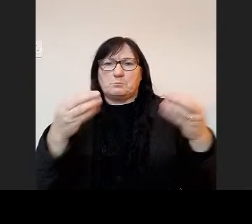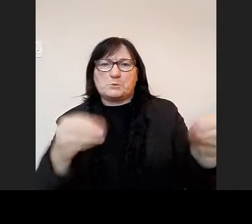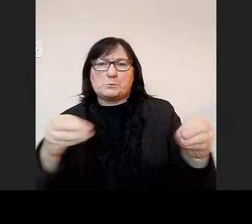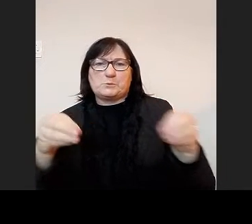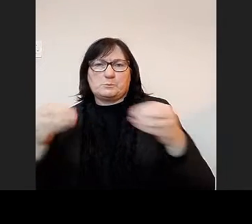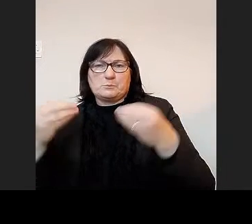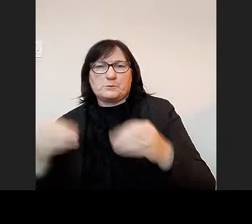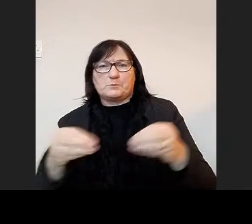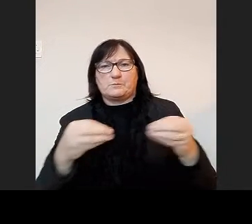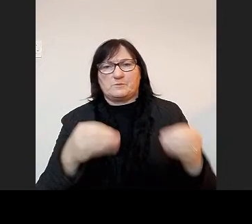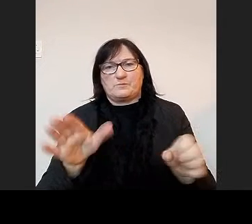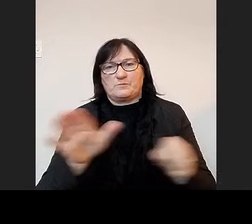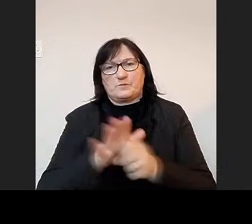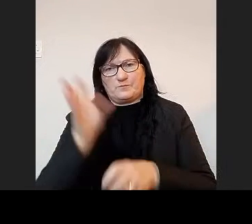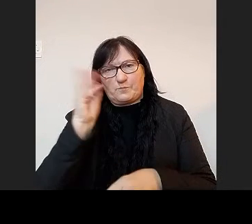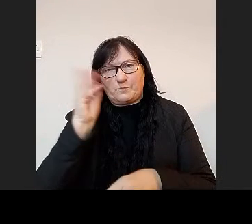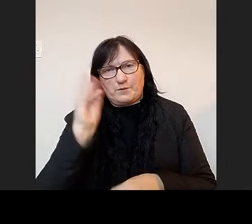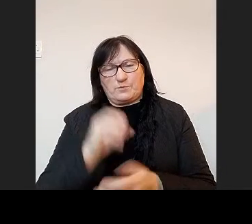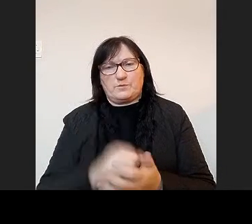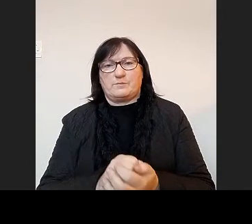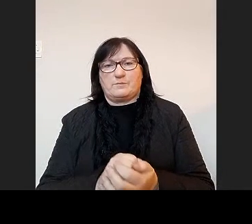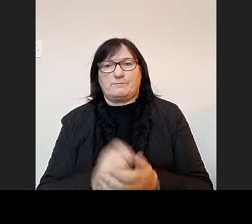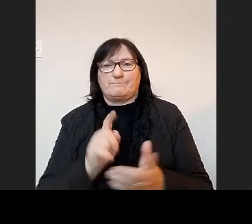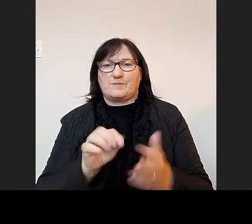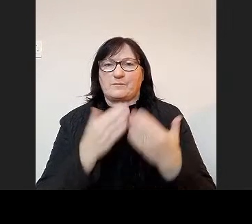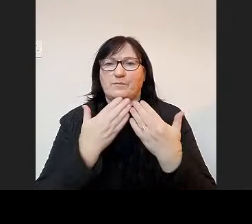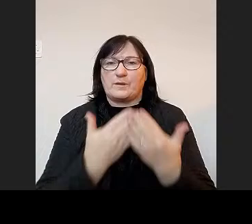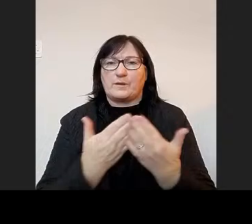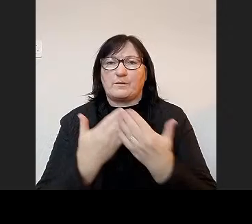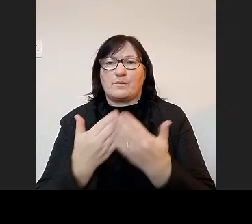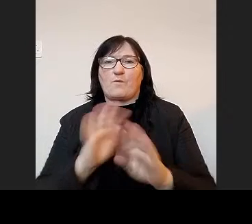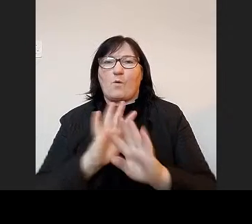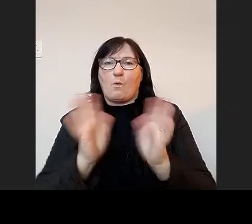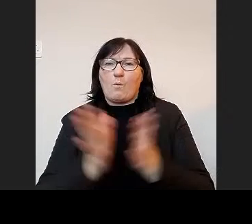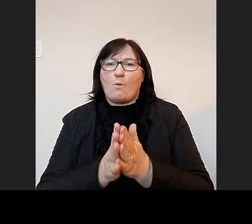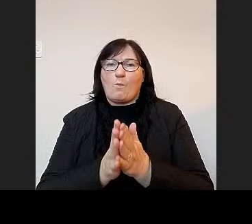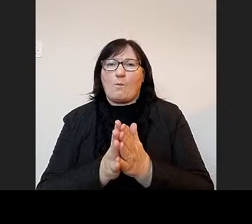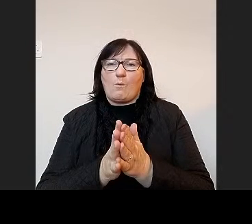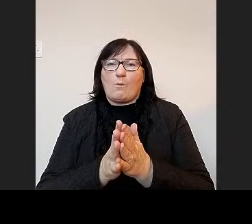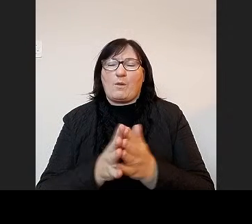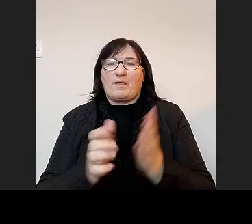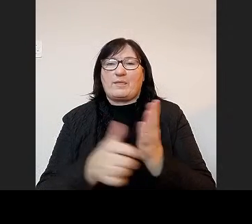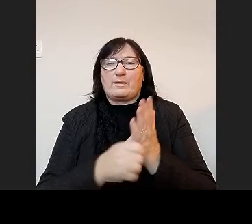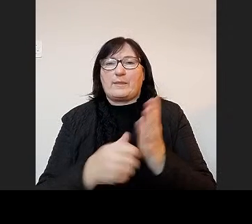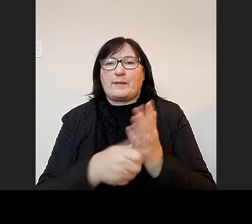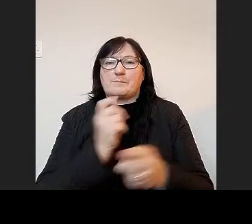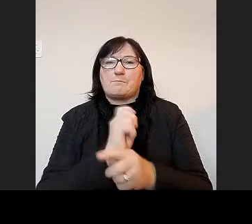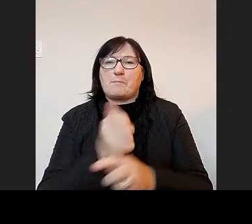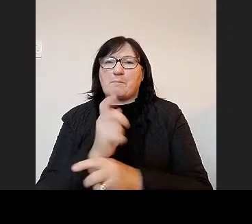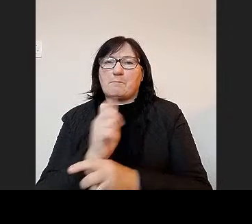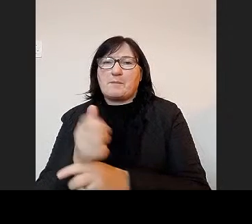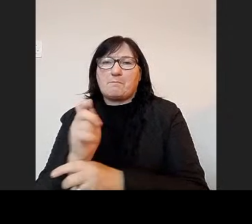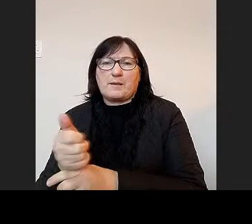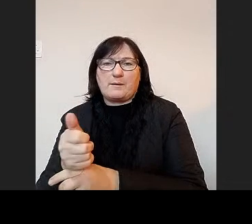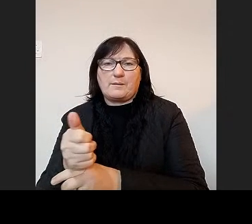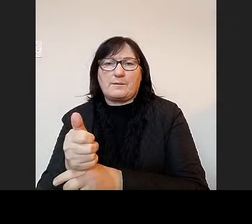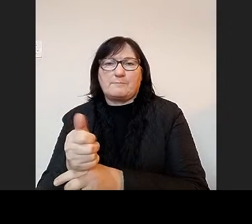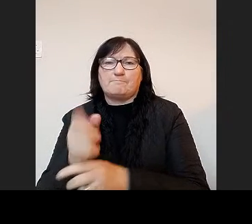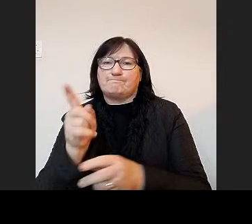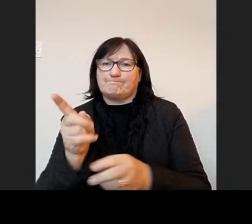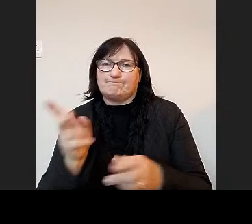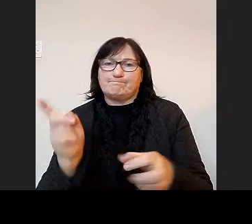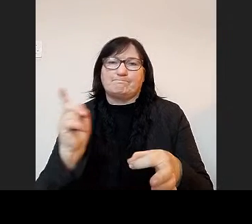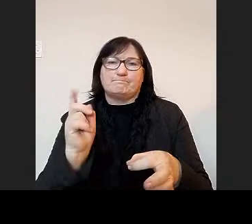deepest gratitude goes to all the taxpayers and traders who attended this webinar and helped to make it